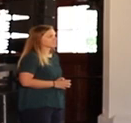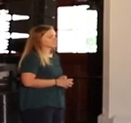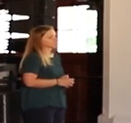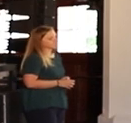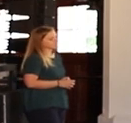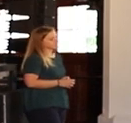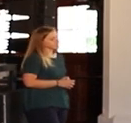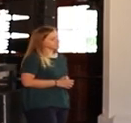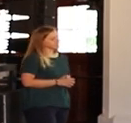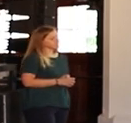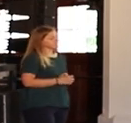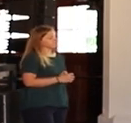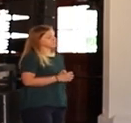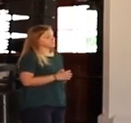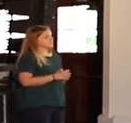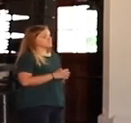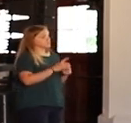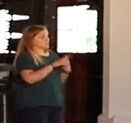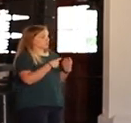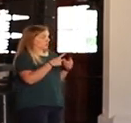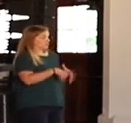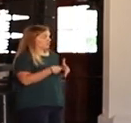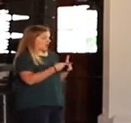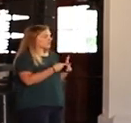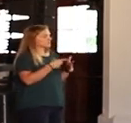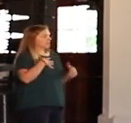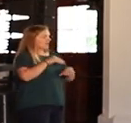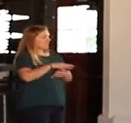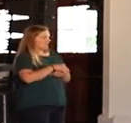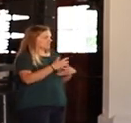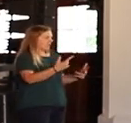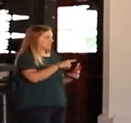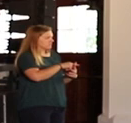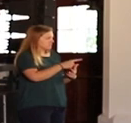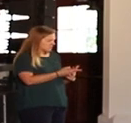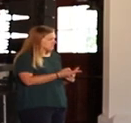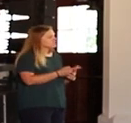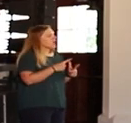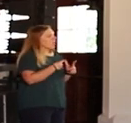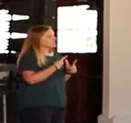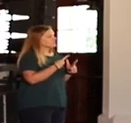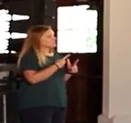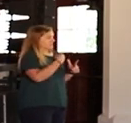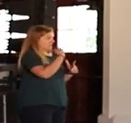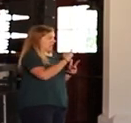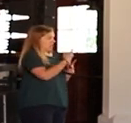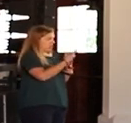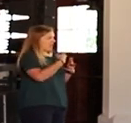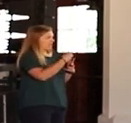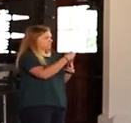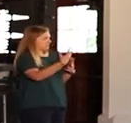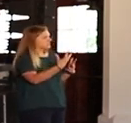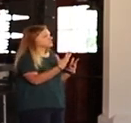My advice as you begin all of this is threefold, and I wanna lay it out and then elaborate. So go